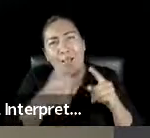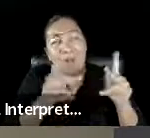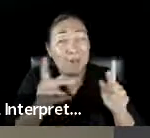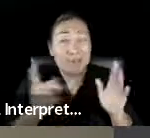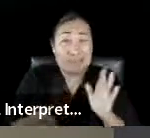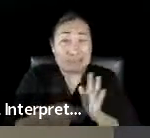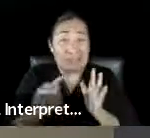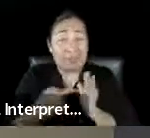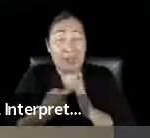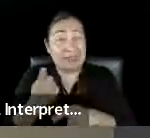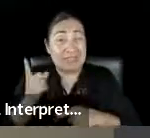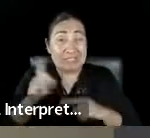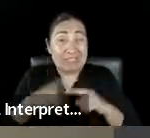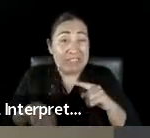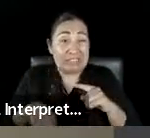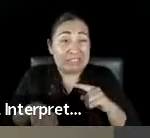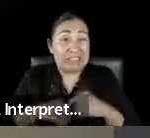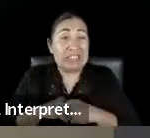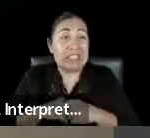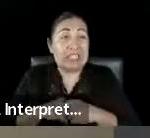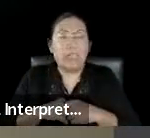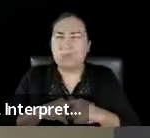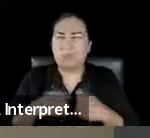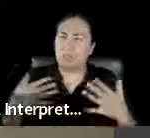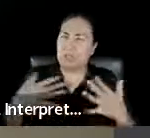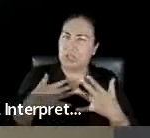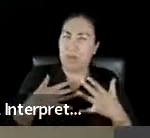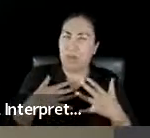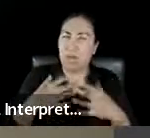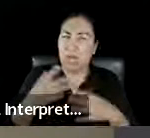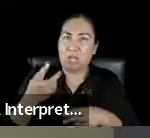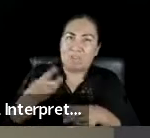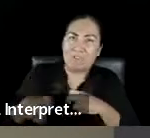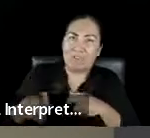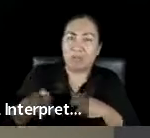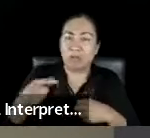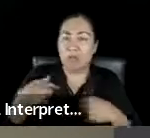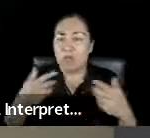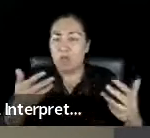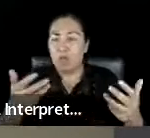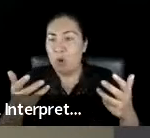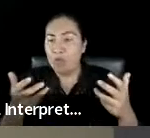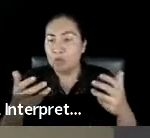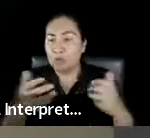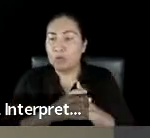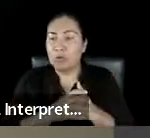sometimes you just can't, and it's scary and difficult. And we want to